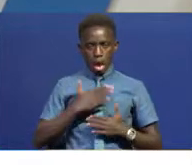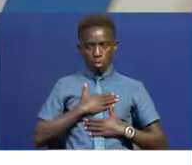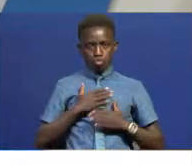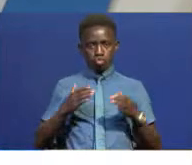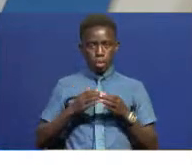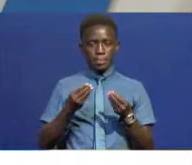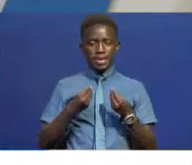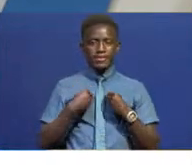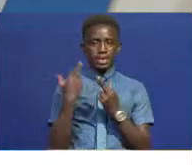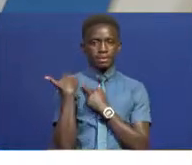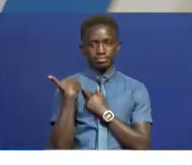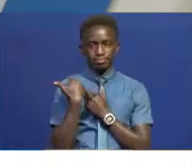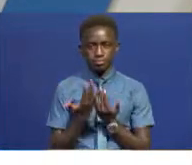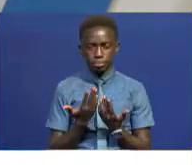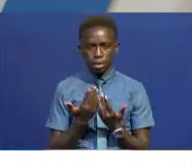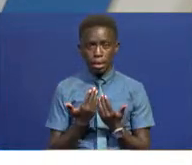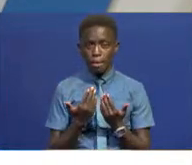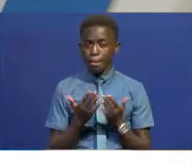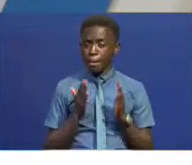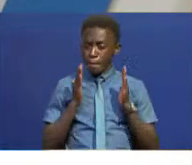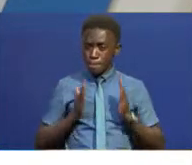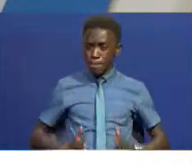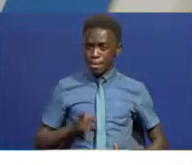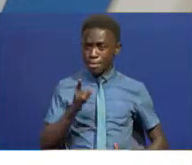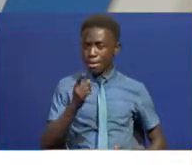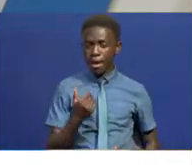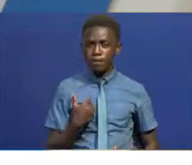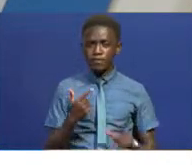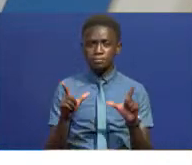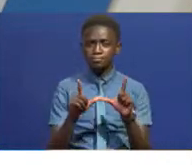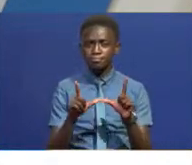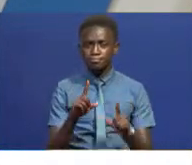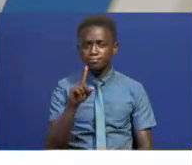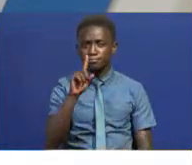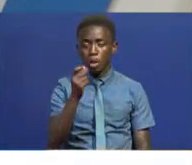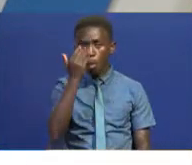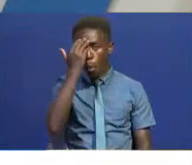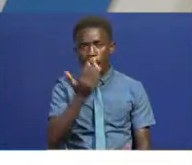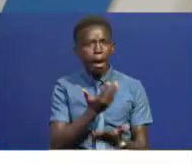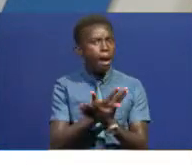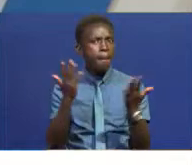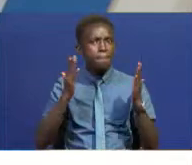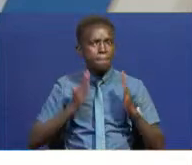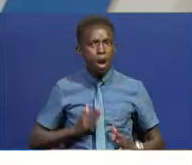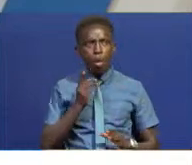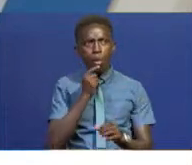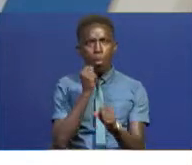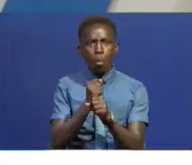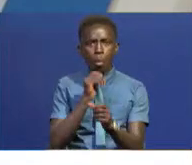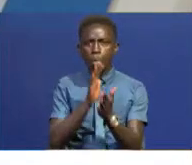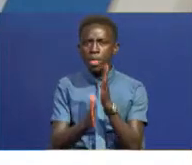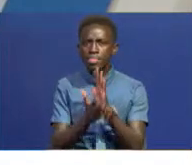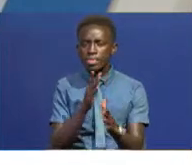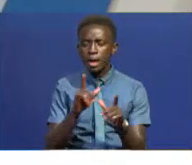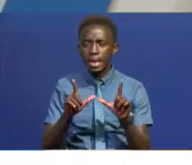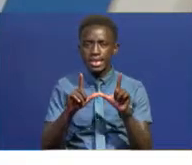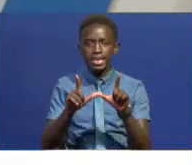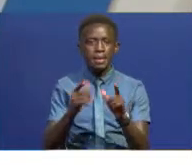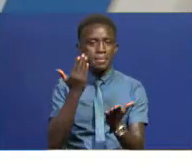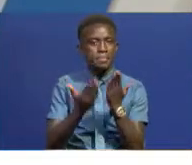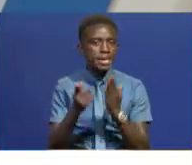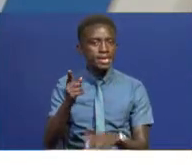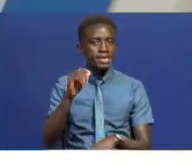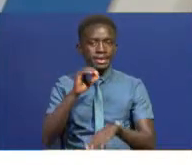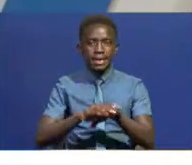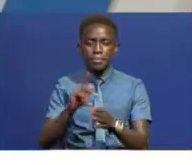does this person have a license? Because anybody who is operating without a license, most likely they are not paying the